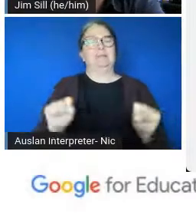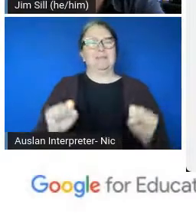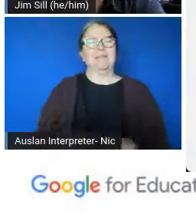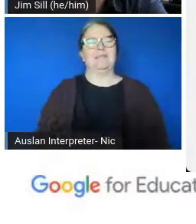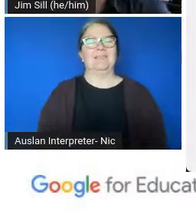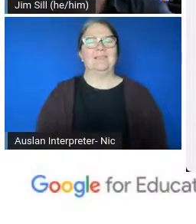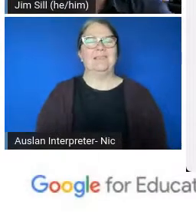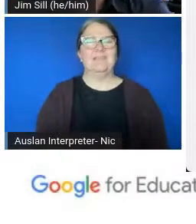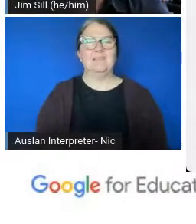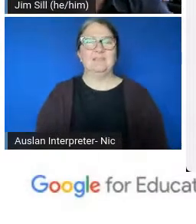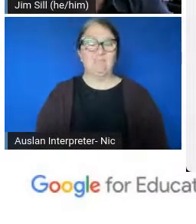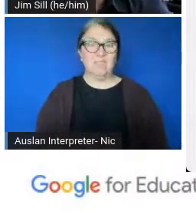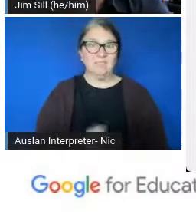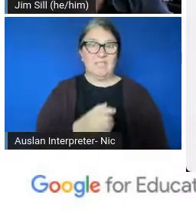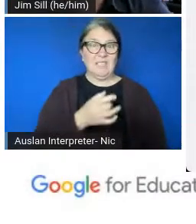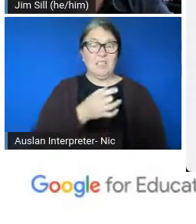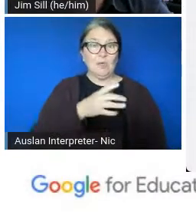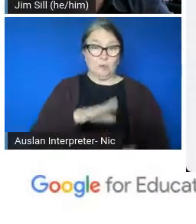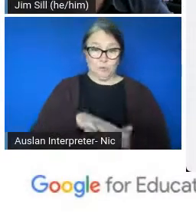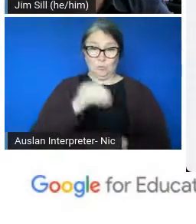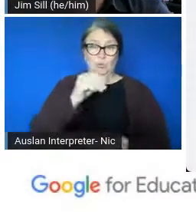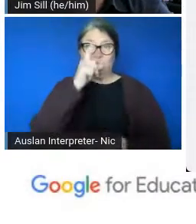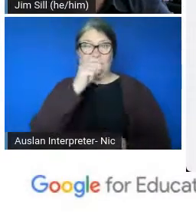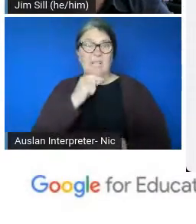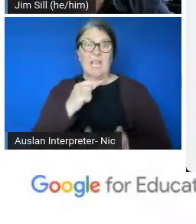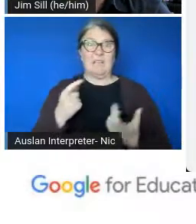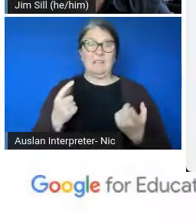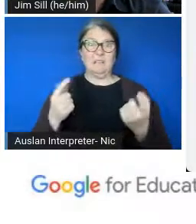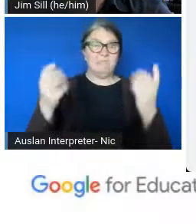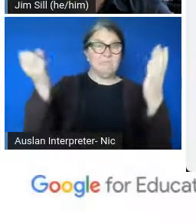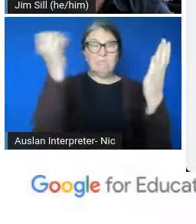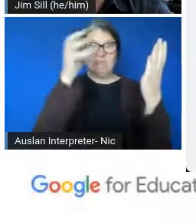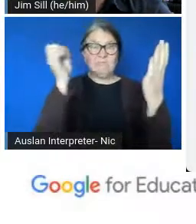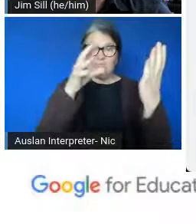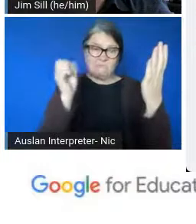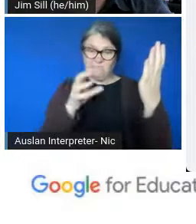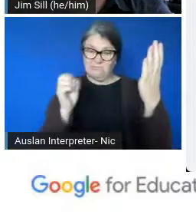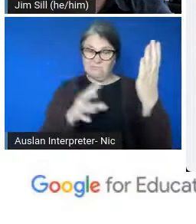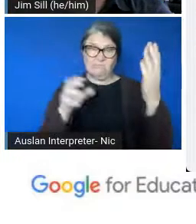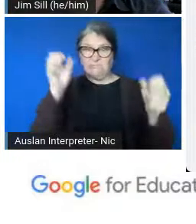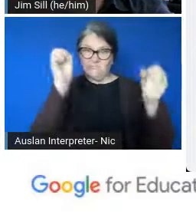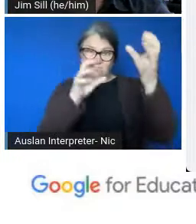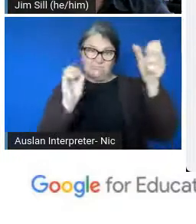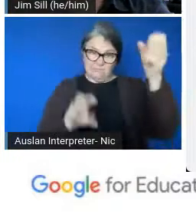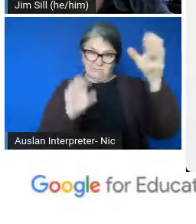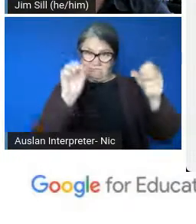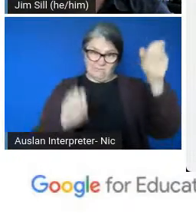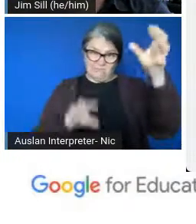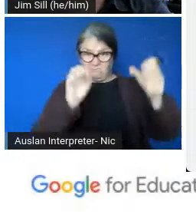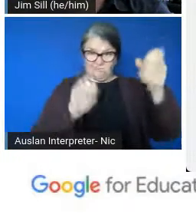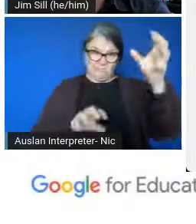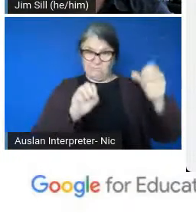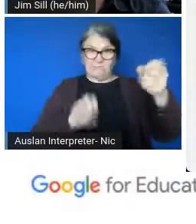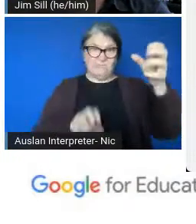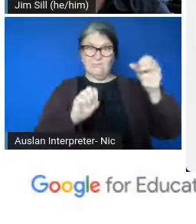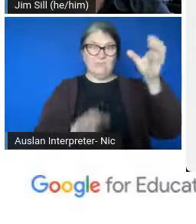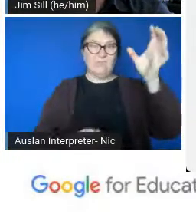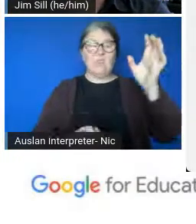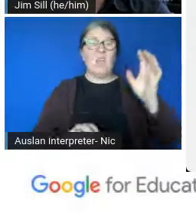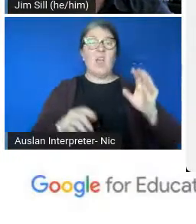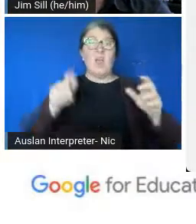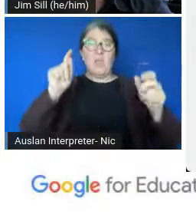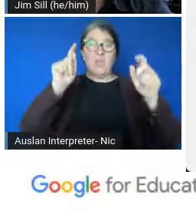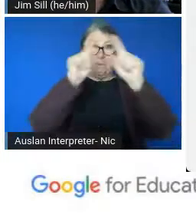literally keep populating down as they go. They can insert more text as they go down the page, and the page will just kind of